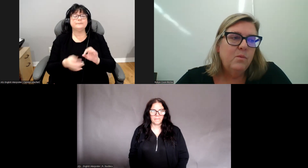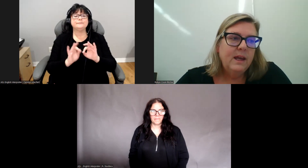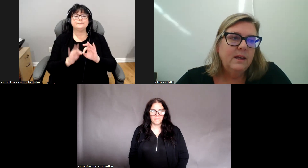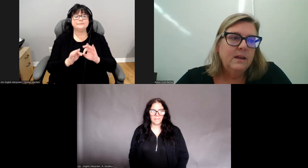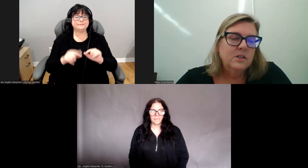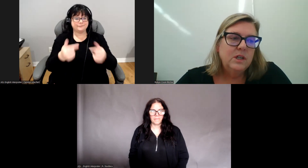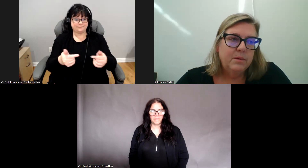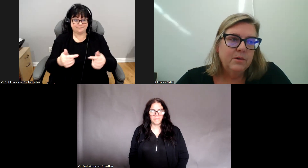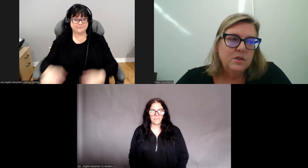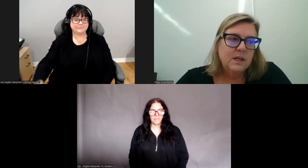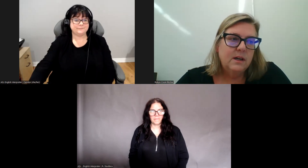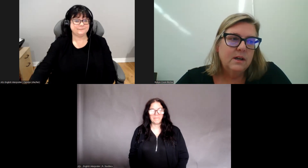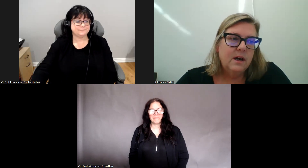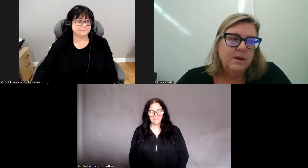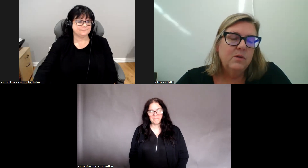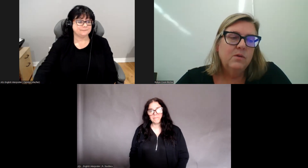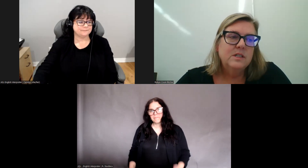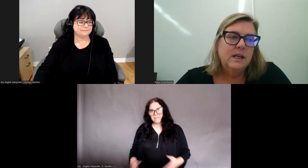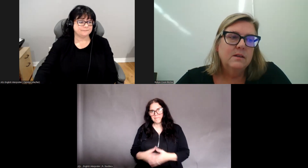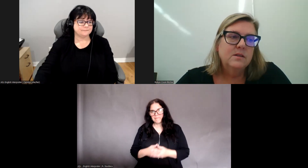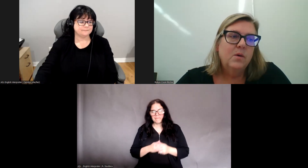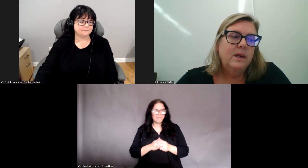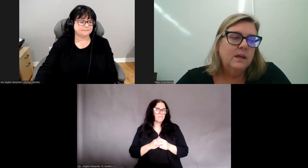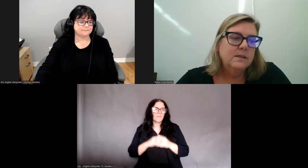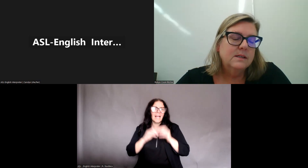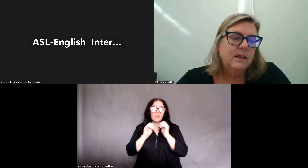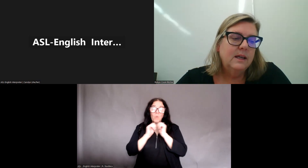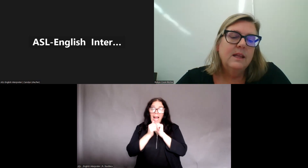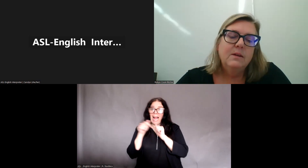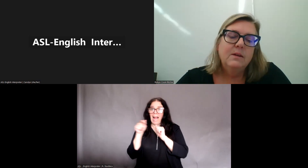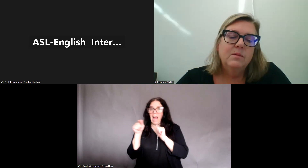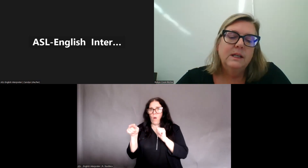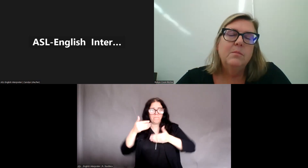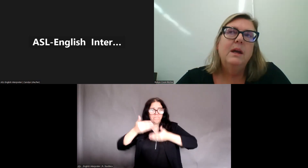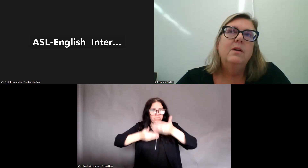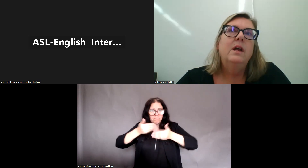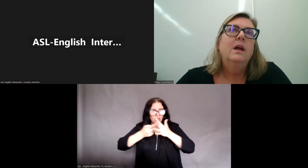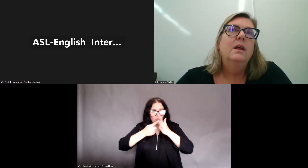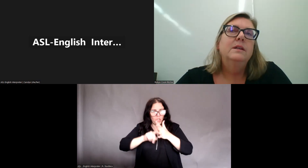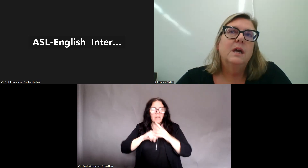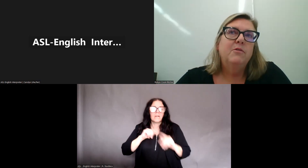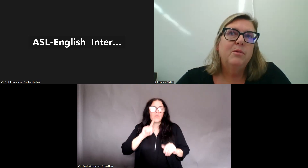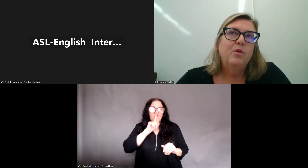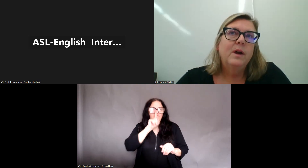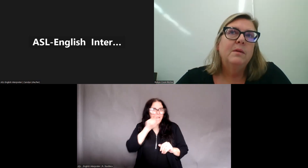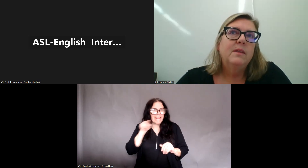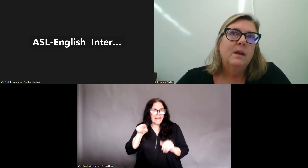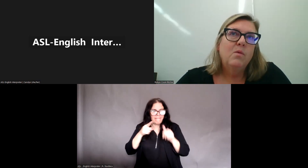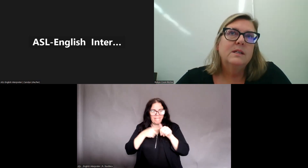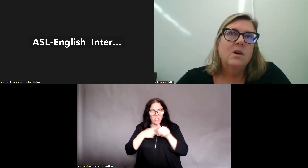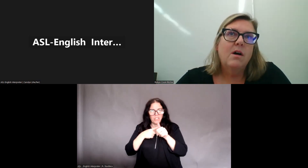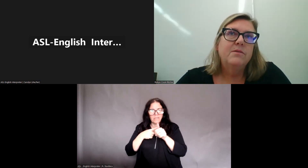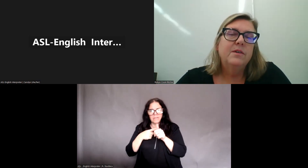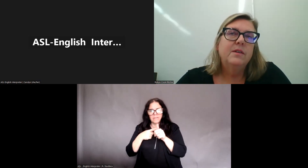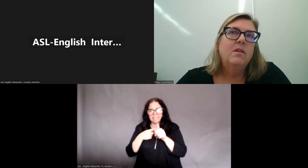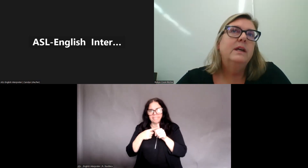the way she approached it in order to get this going is they really compared the type of programming that they